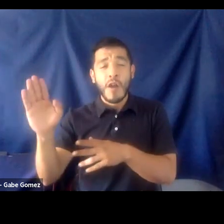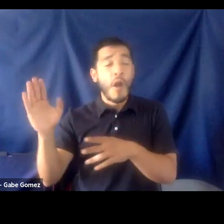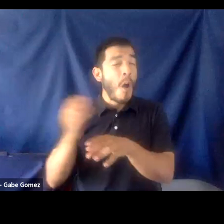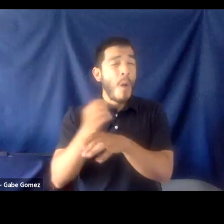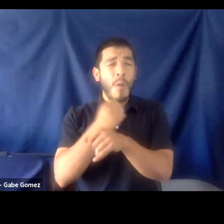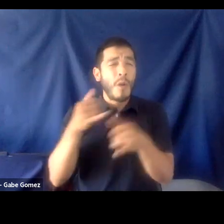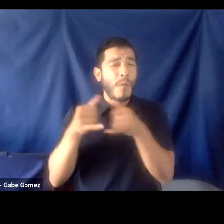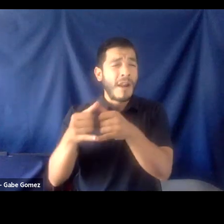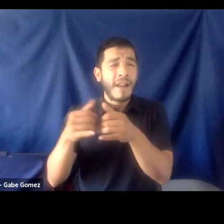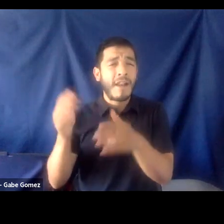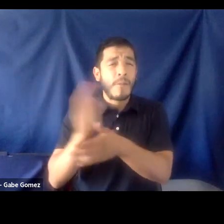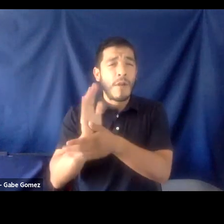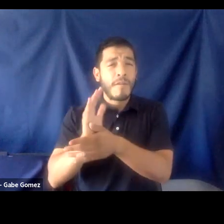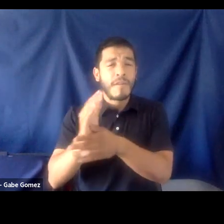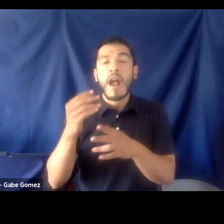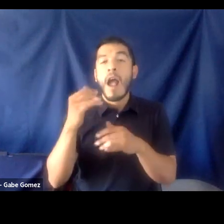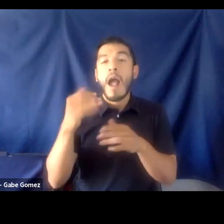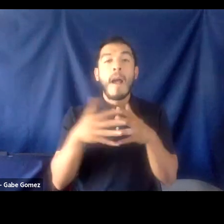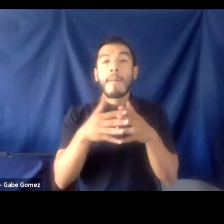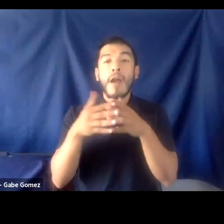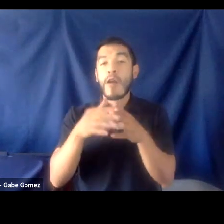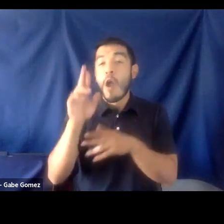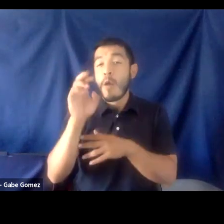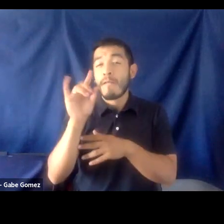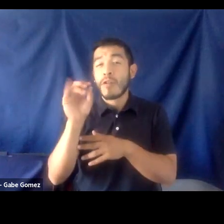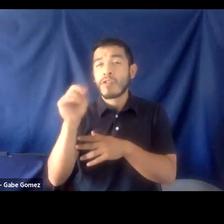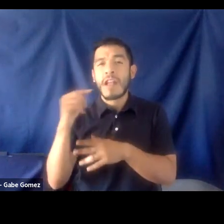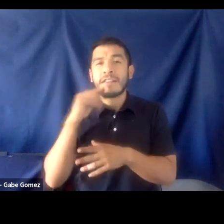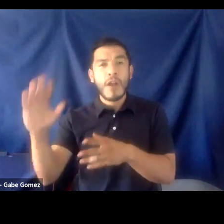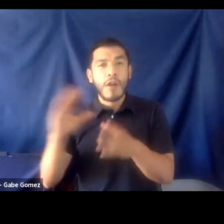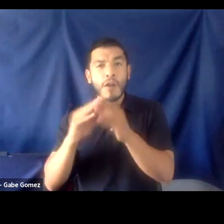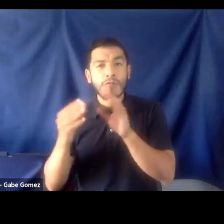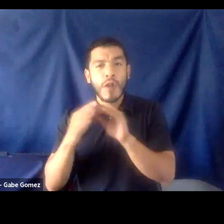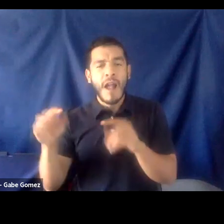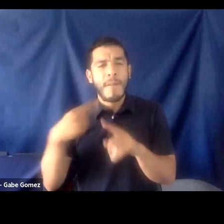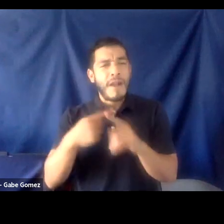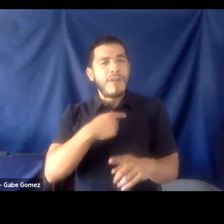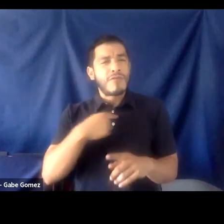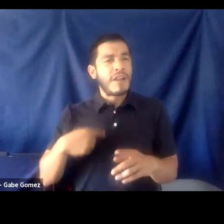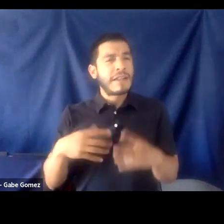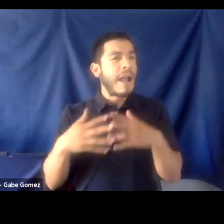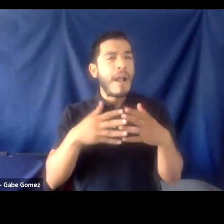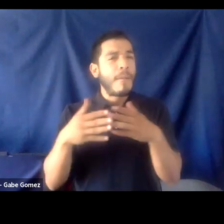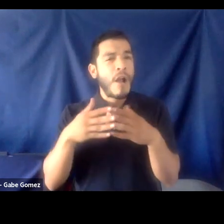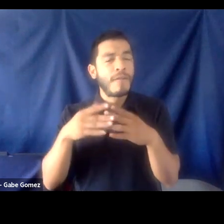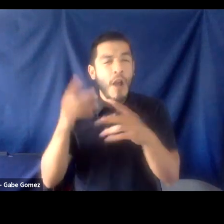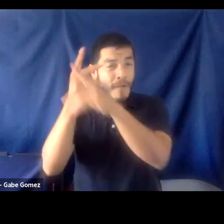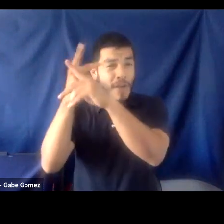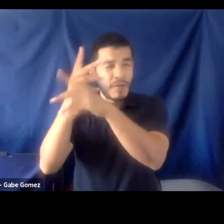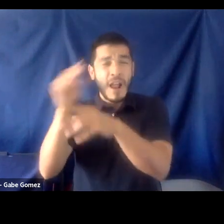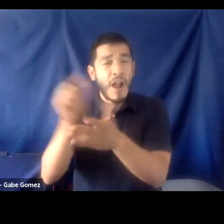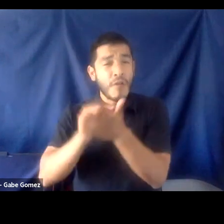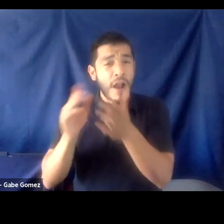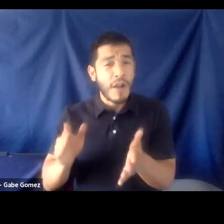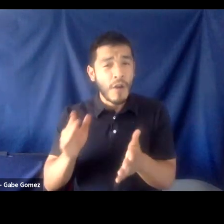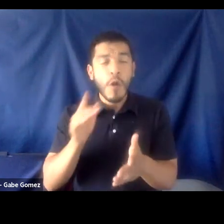The Evolution of Grace Lee Boggs, tells the story about a Chinese-American philosopher, writer, and activist who spent